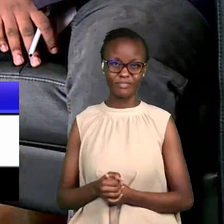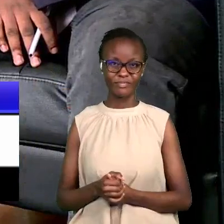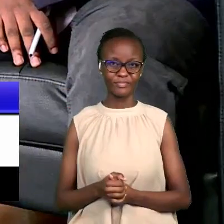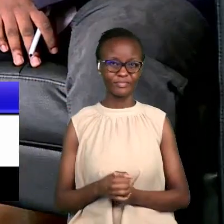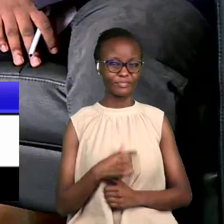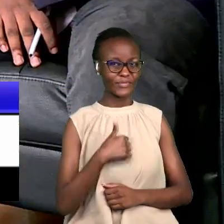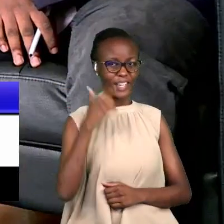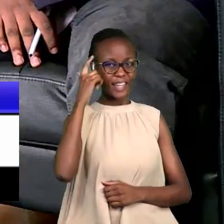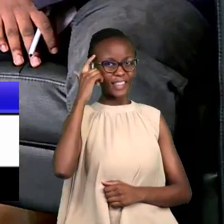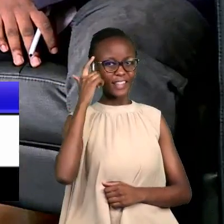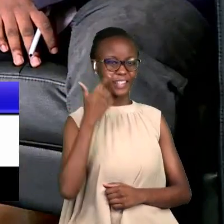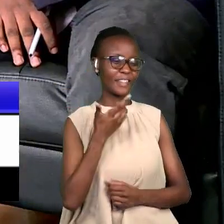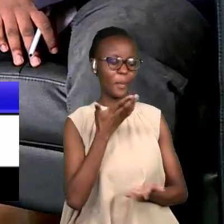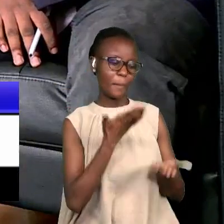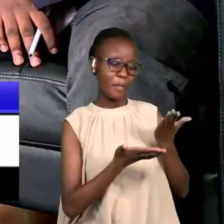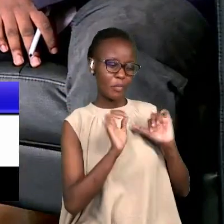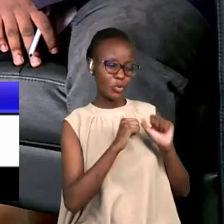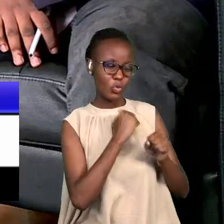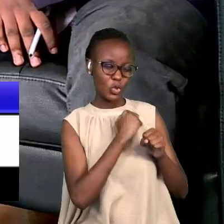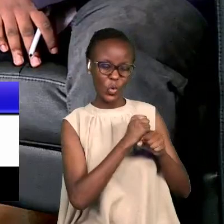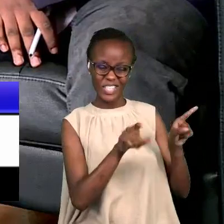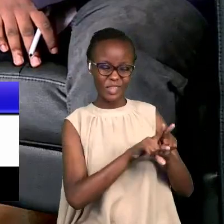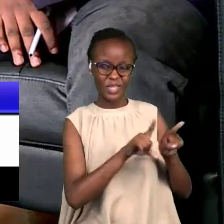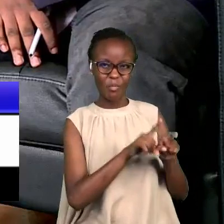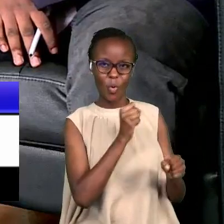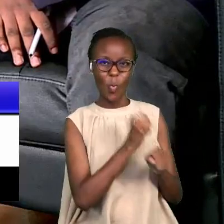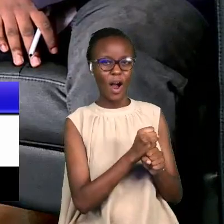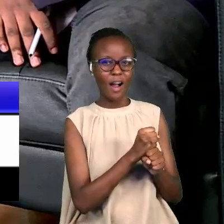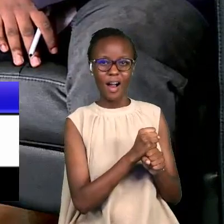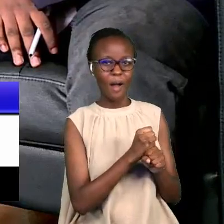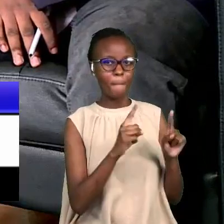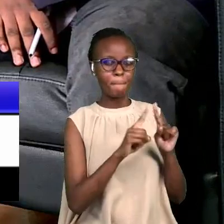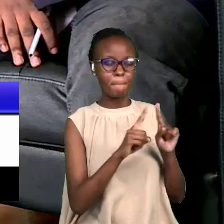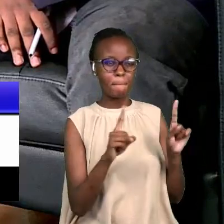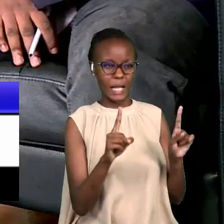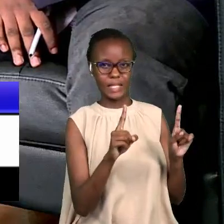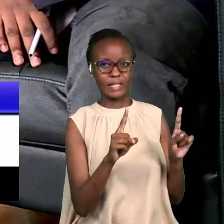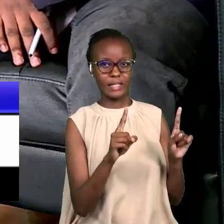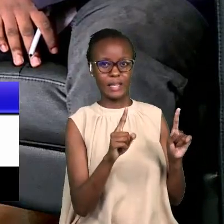I think I would still do pretty much the same, although you need to do it more.